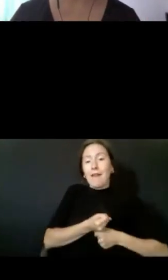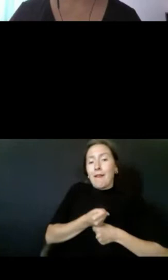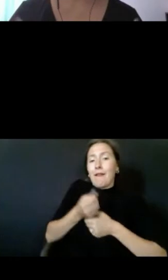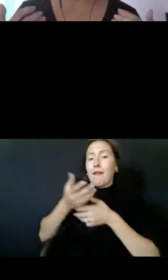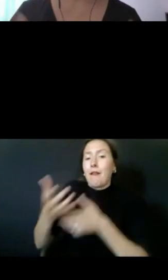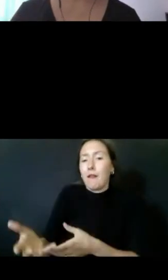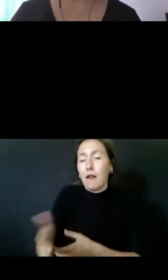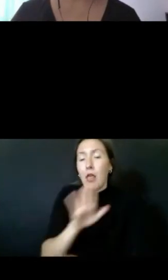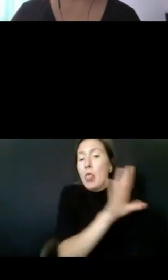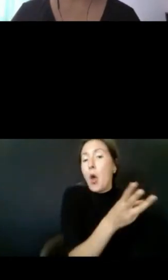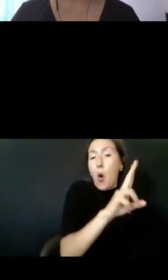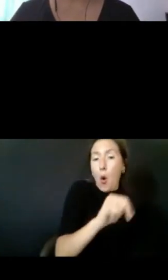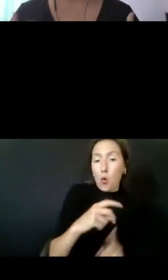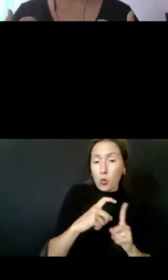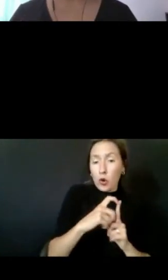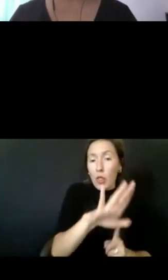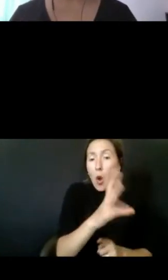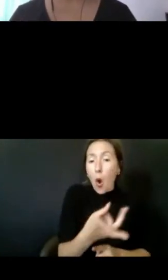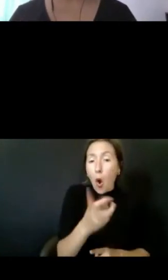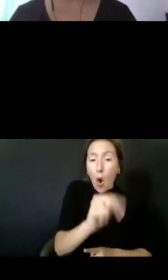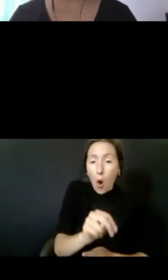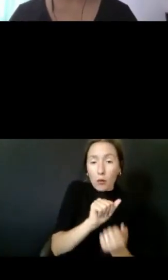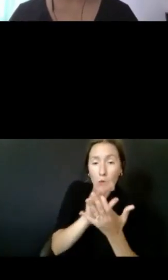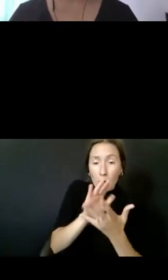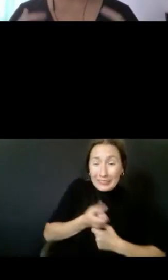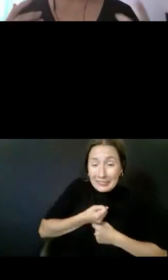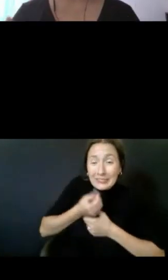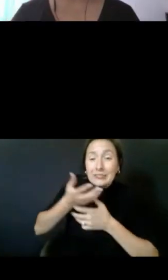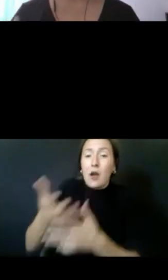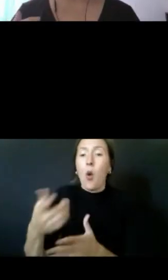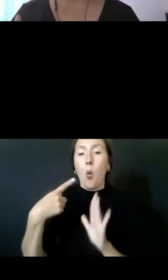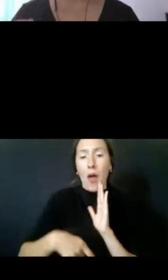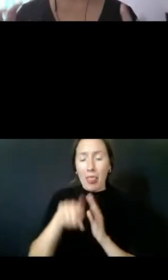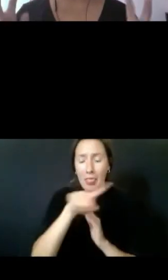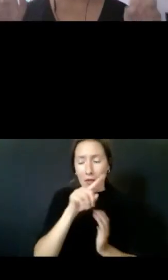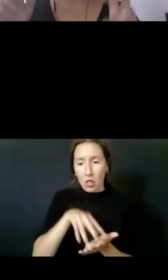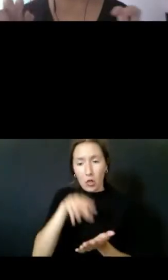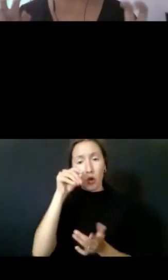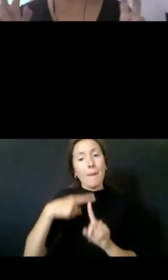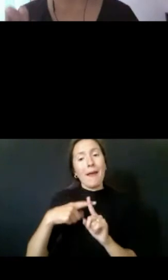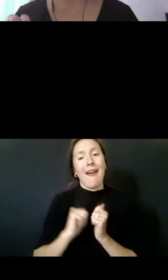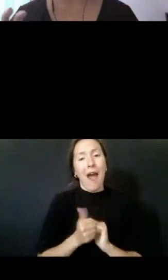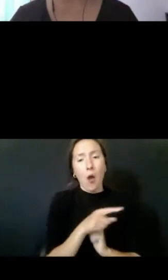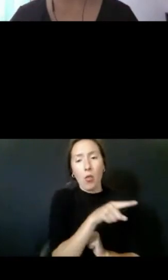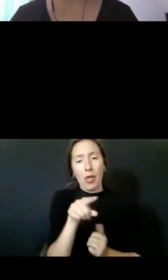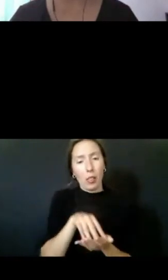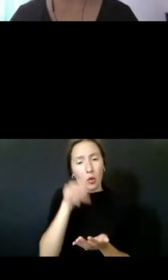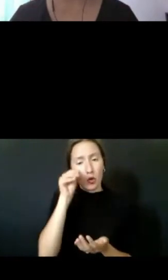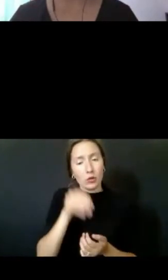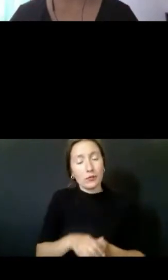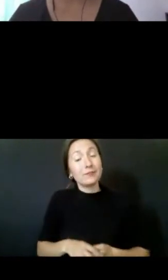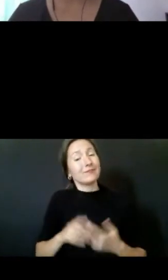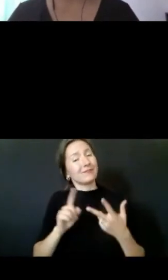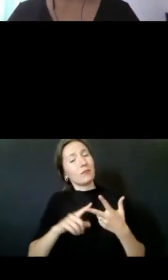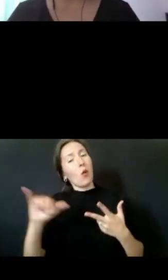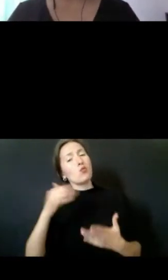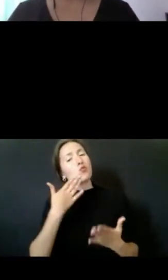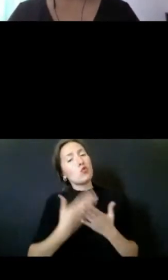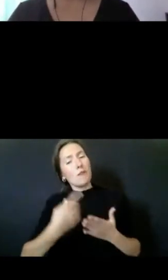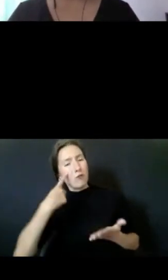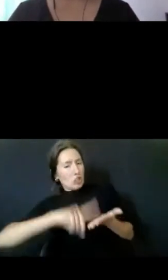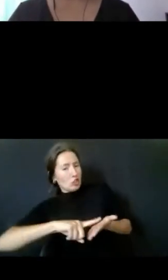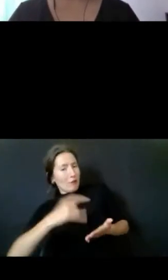for ourselves as learners. And basically what this means is that this gives people an opportunity to tell us in their own